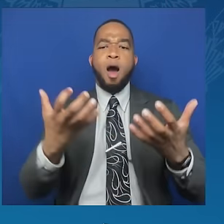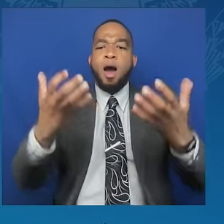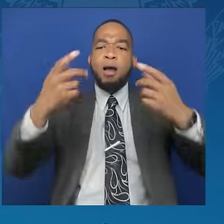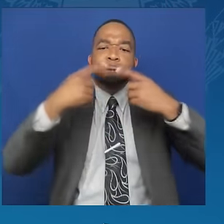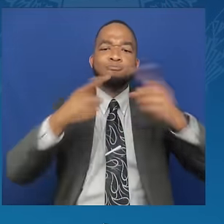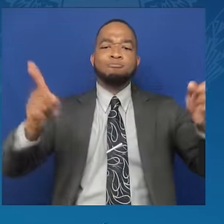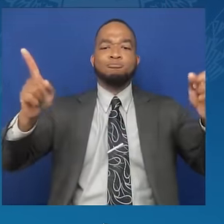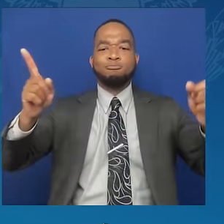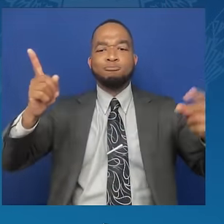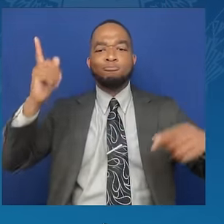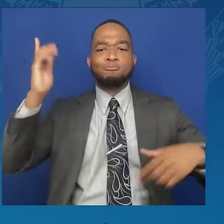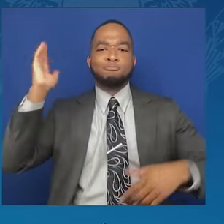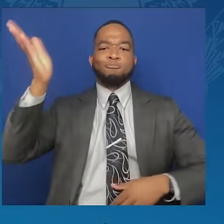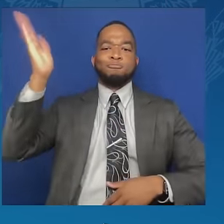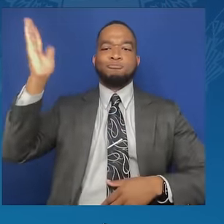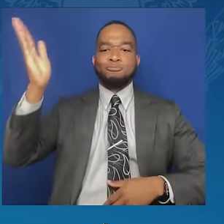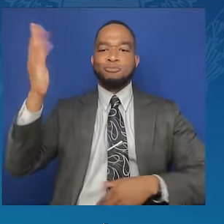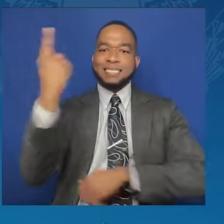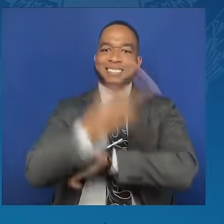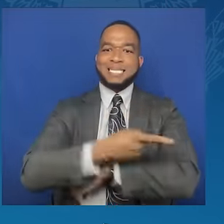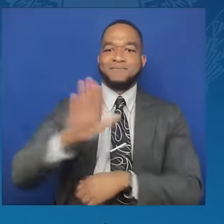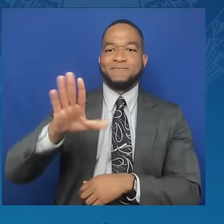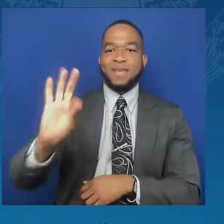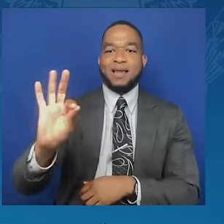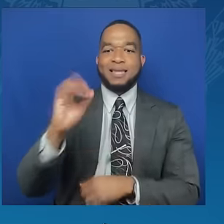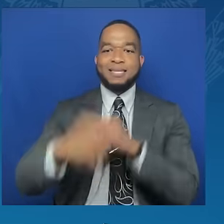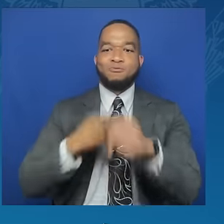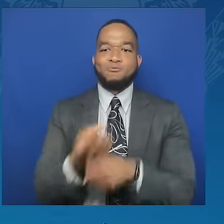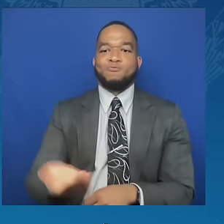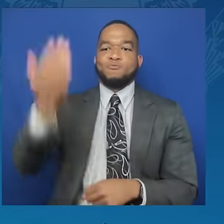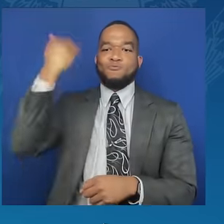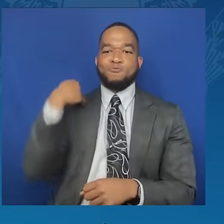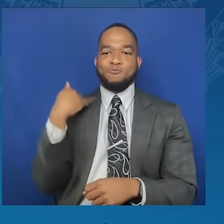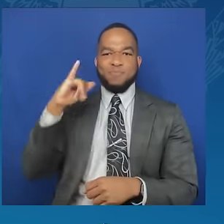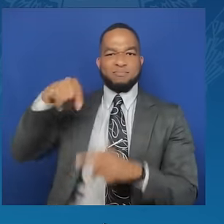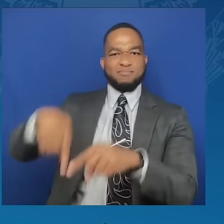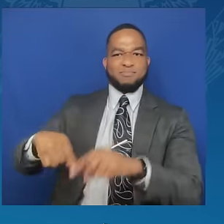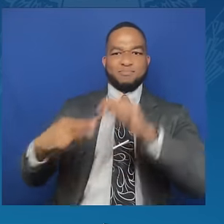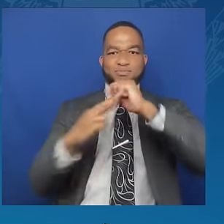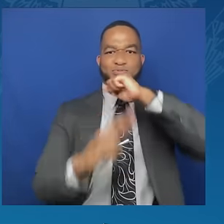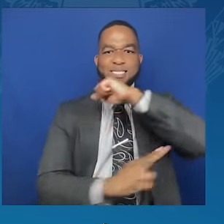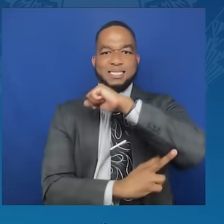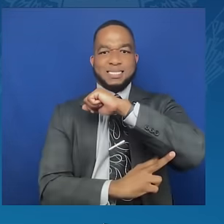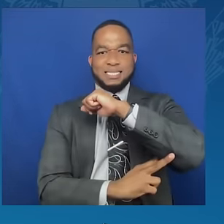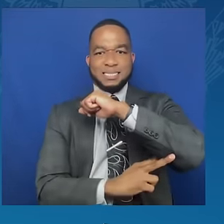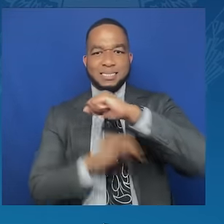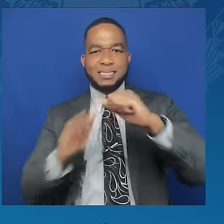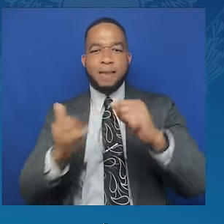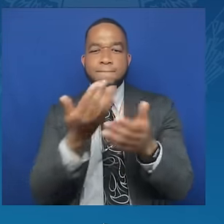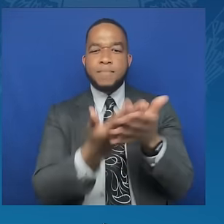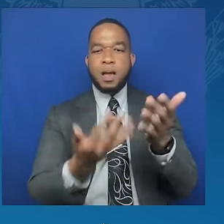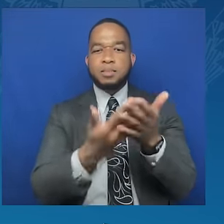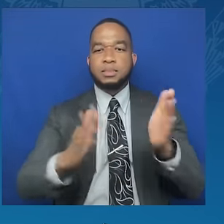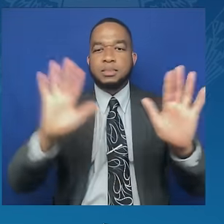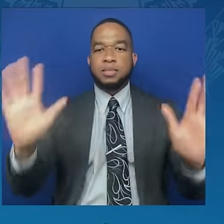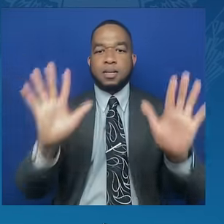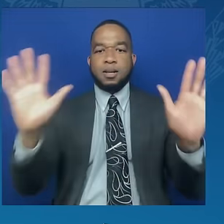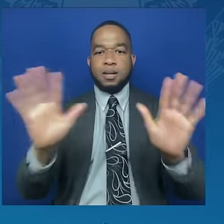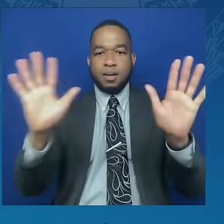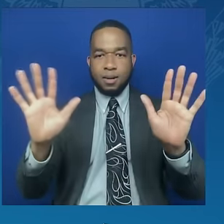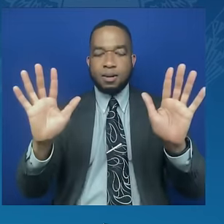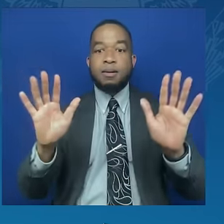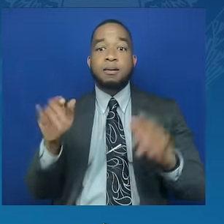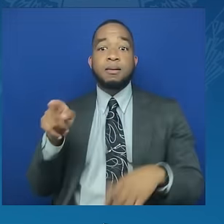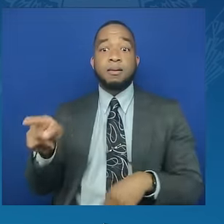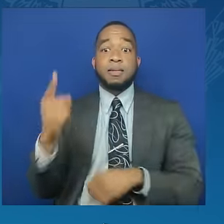that shocked the conscience of our nation in the brutality and racism it laid bare and drove our leaders to